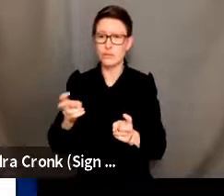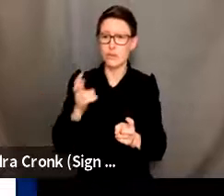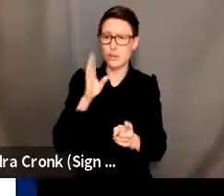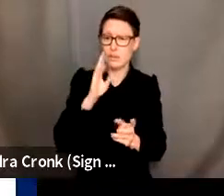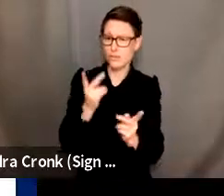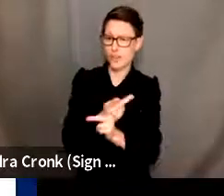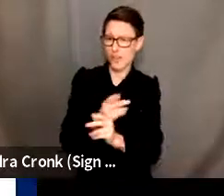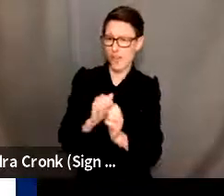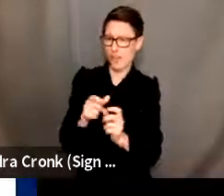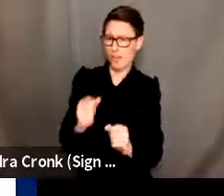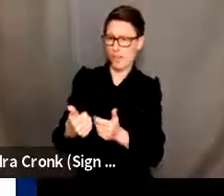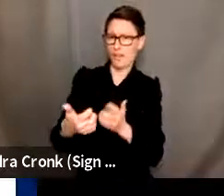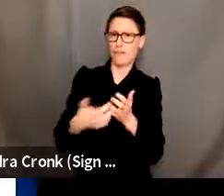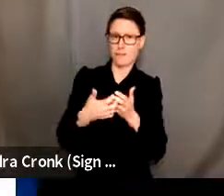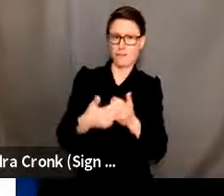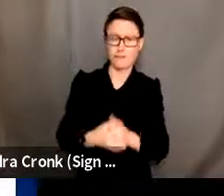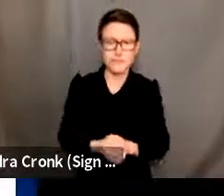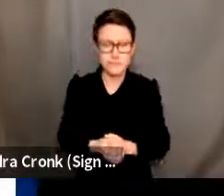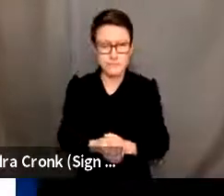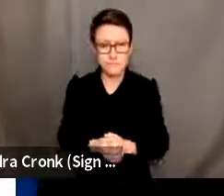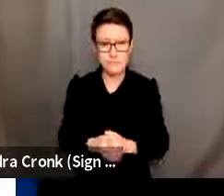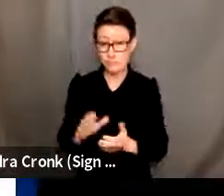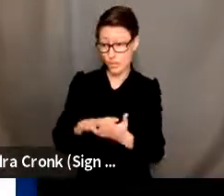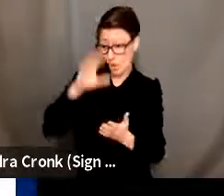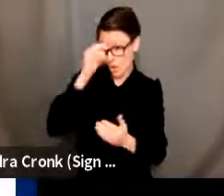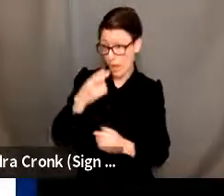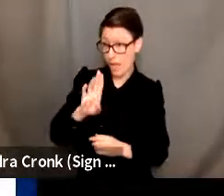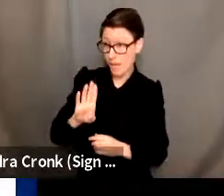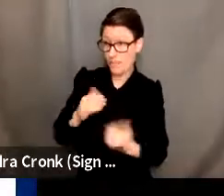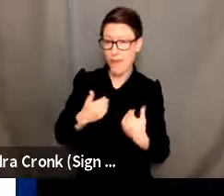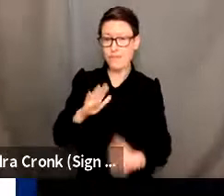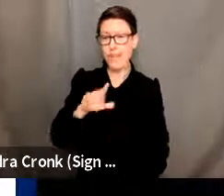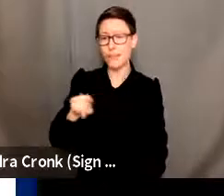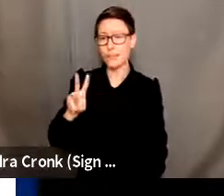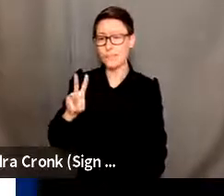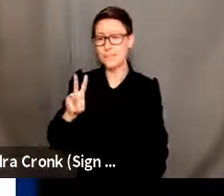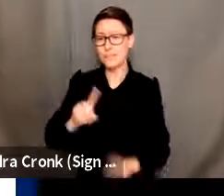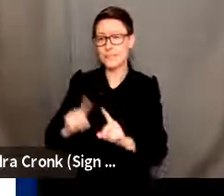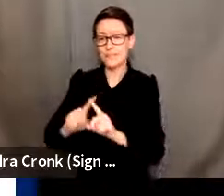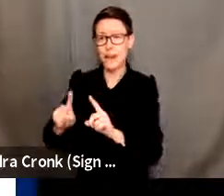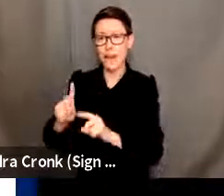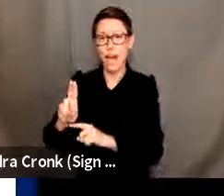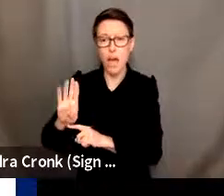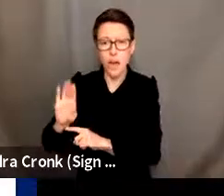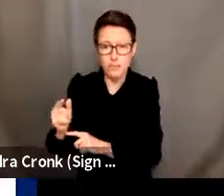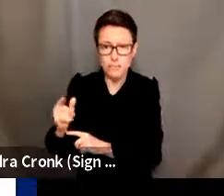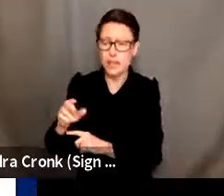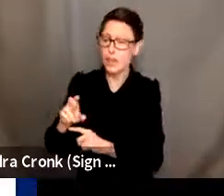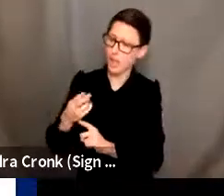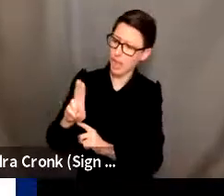have around 5 to 6 learning hubs operating this semester. They are located at churches and